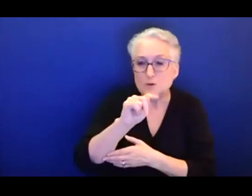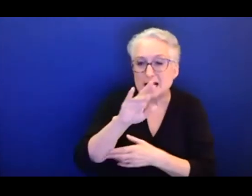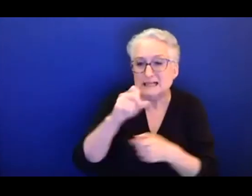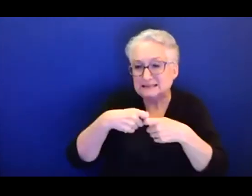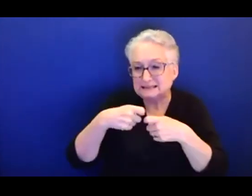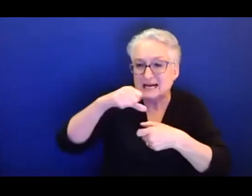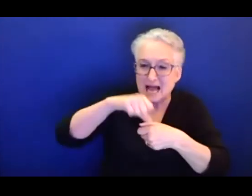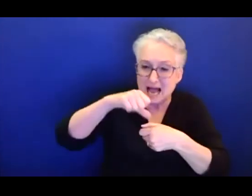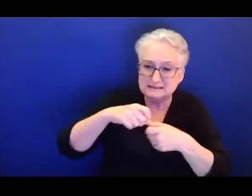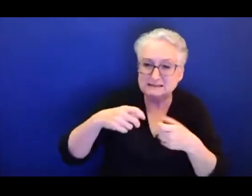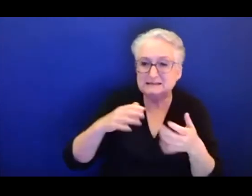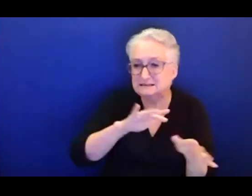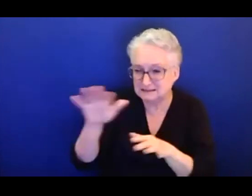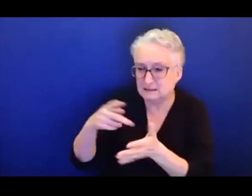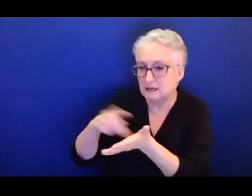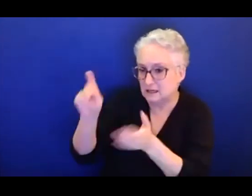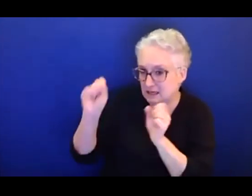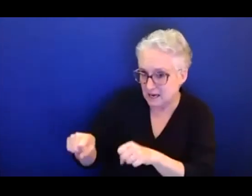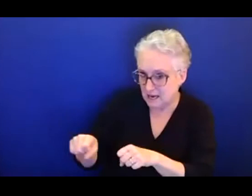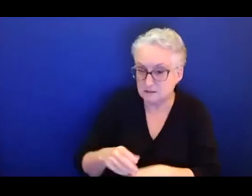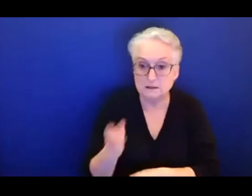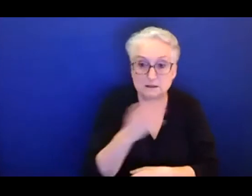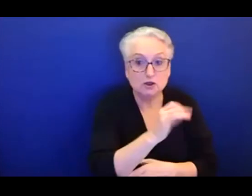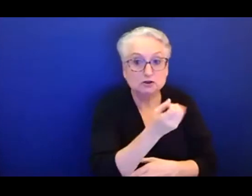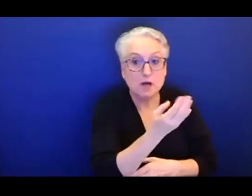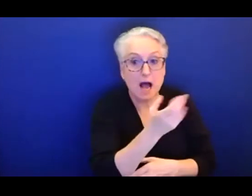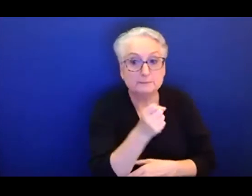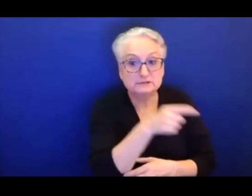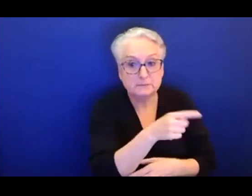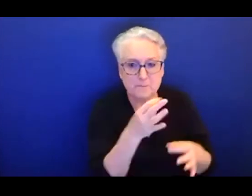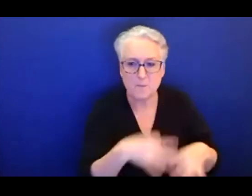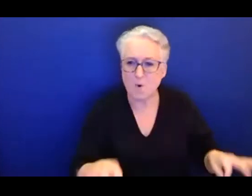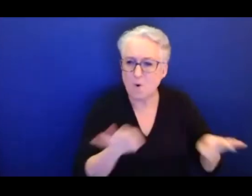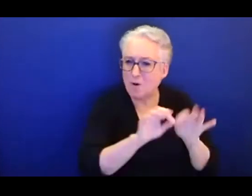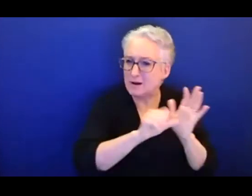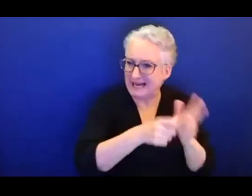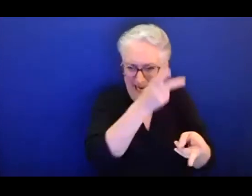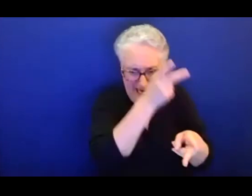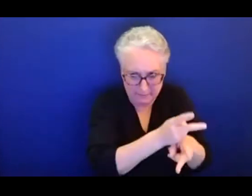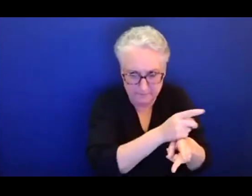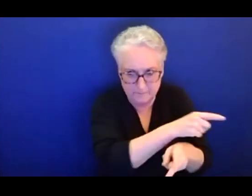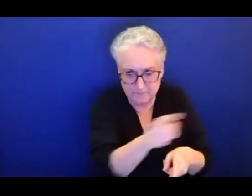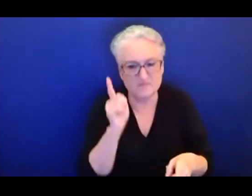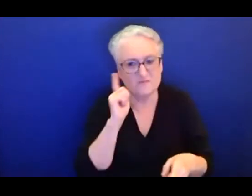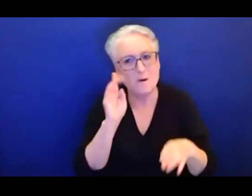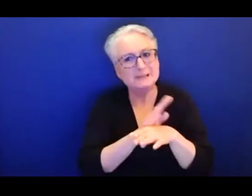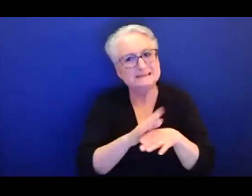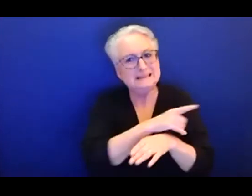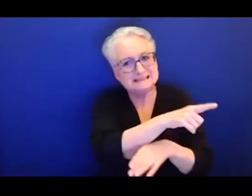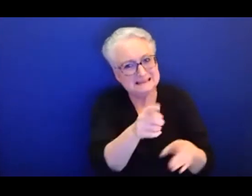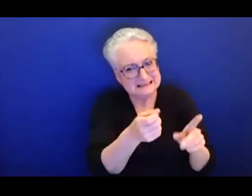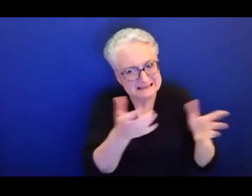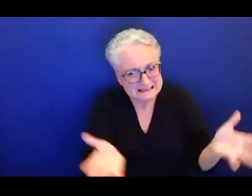retain those jobs, but open up new opportunities for businesses to open up for other city residents. And once we're able to do